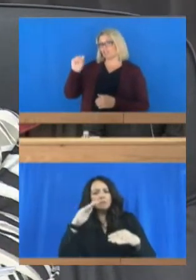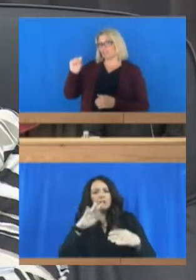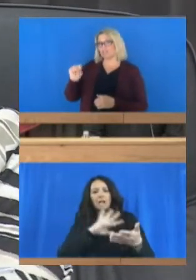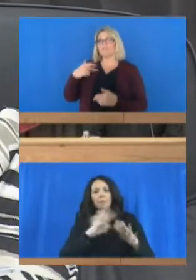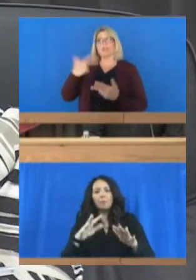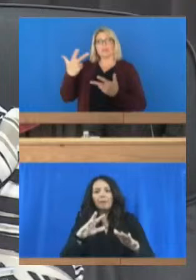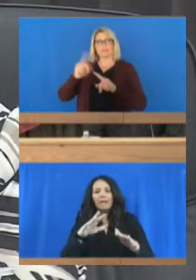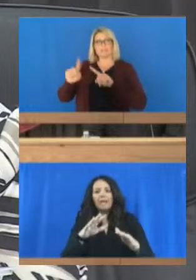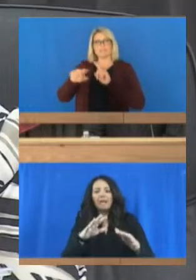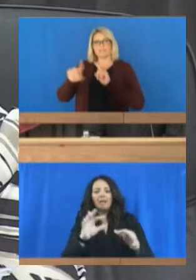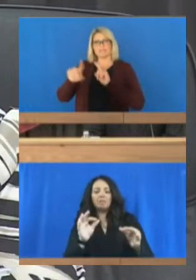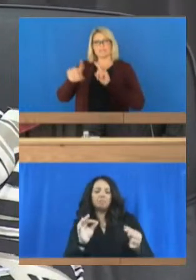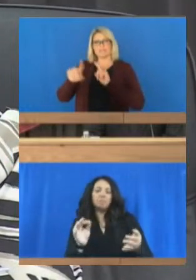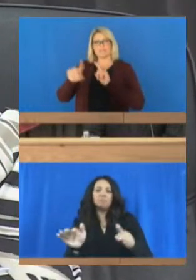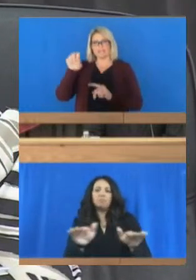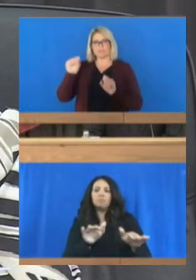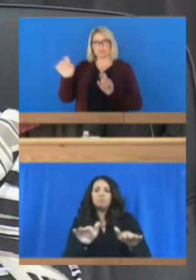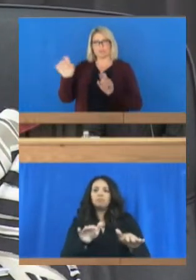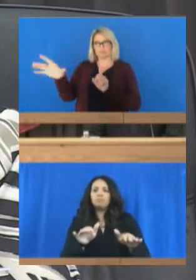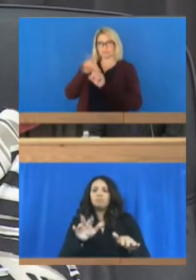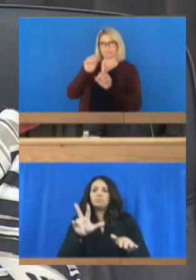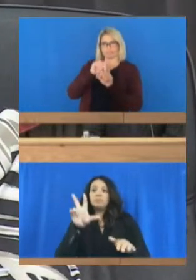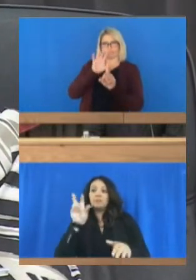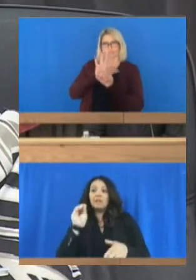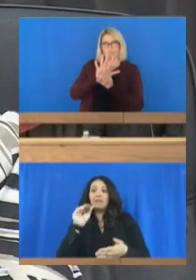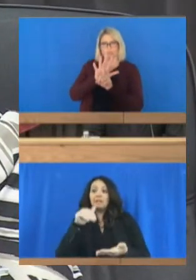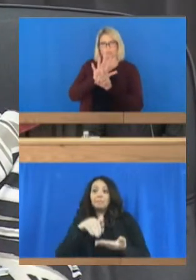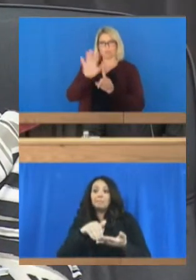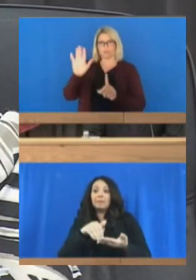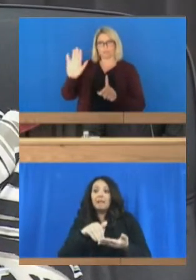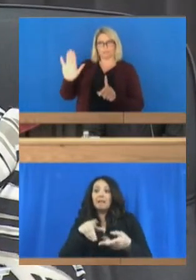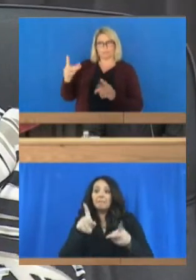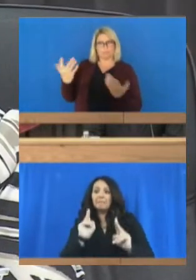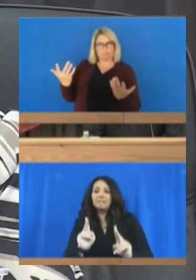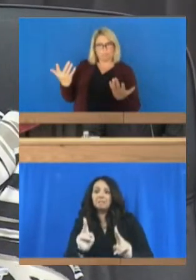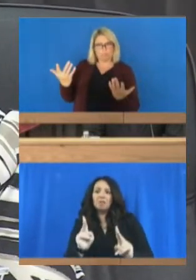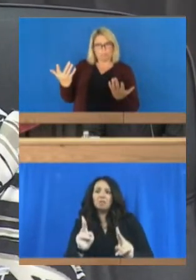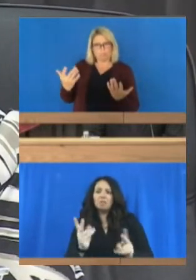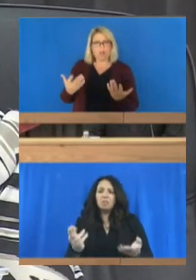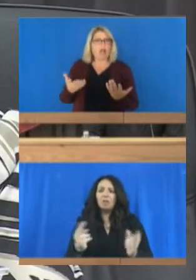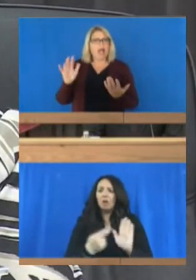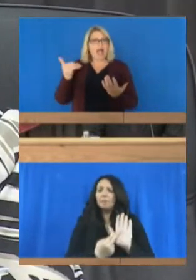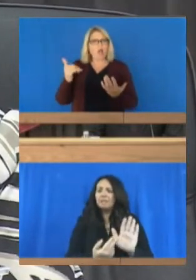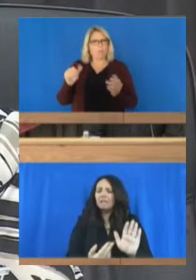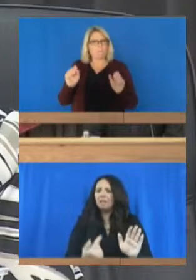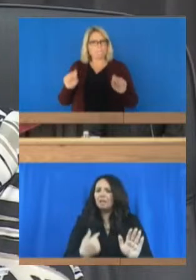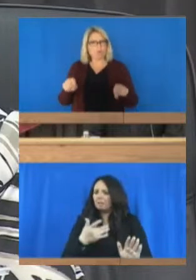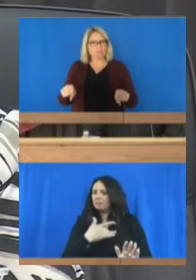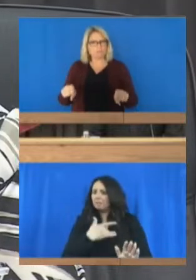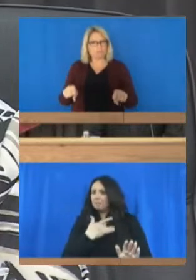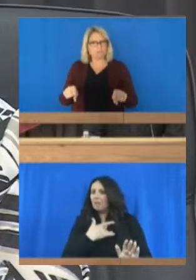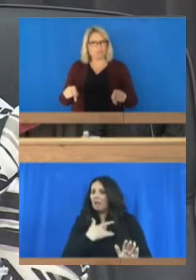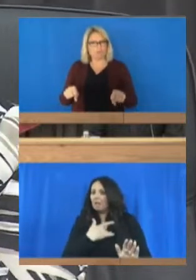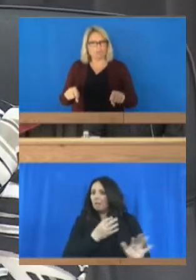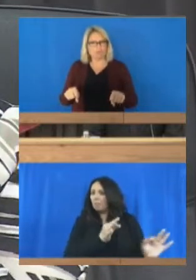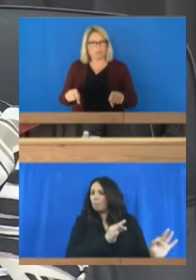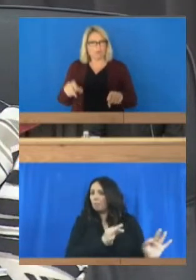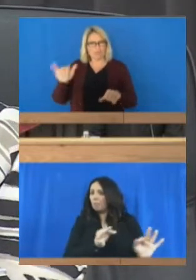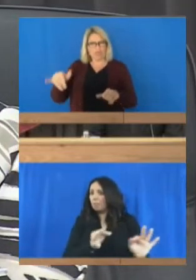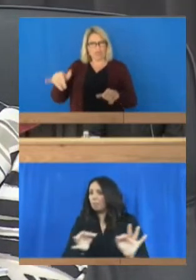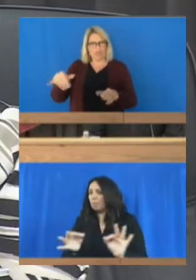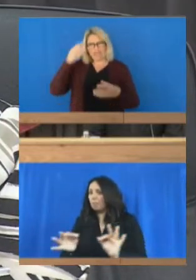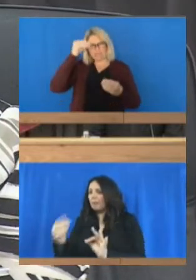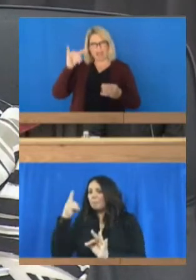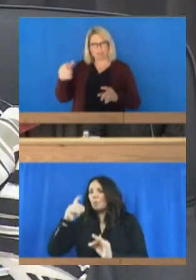time. So when investigations happen, sometimes there's overlap in terms of cases in different settings. So I can only